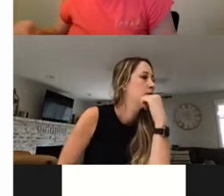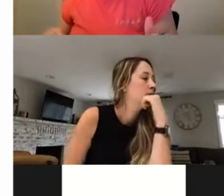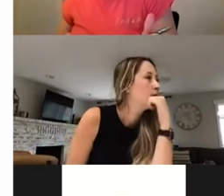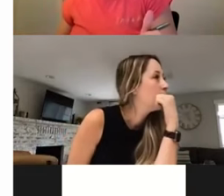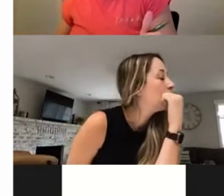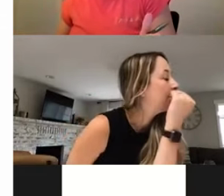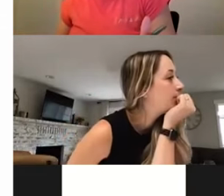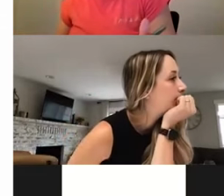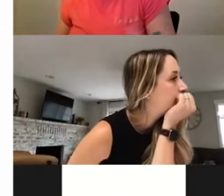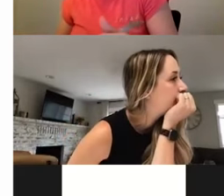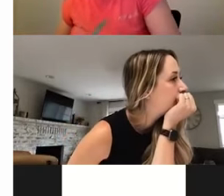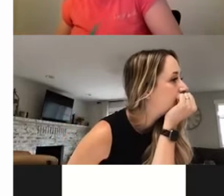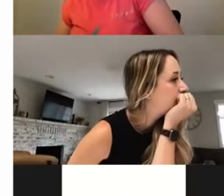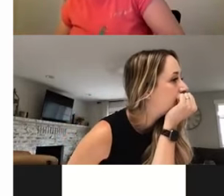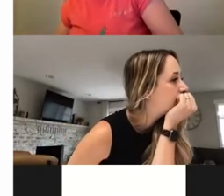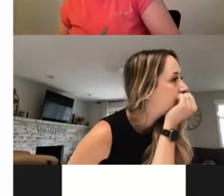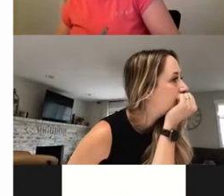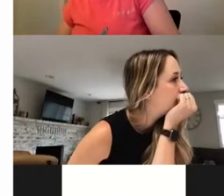stay with the same language,